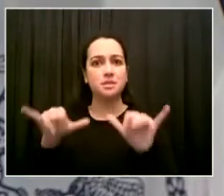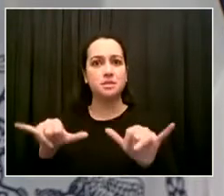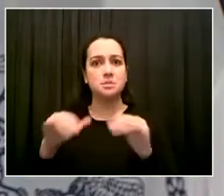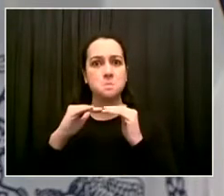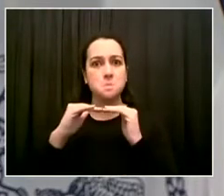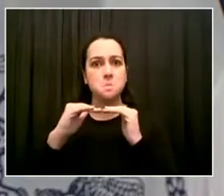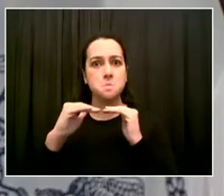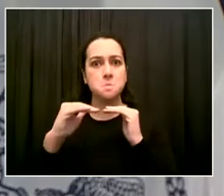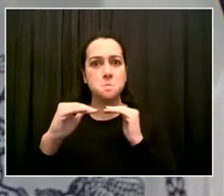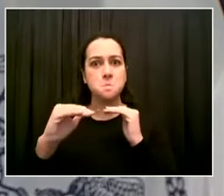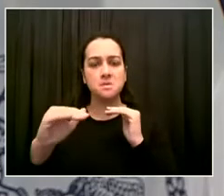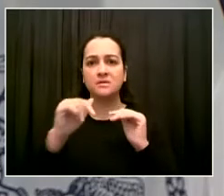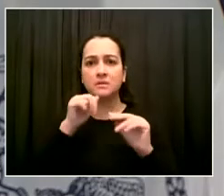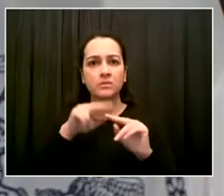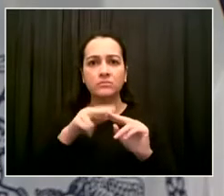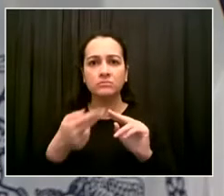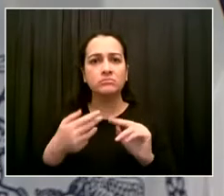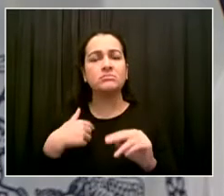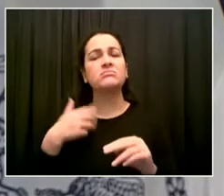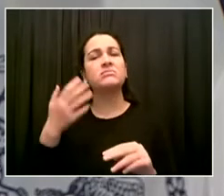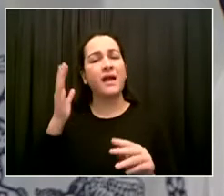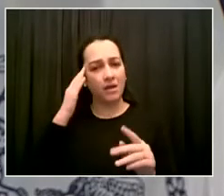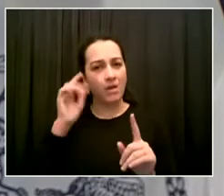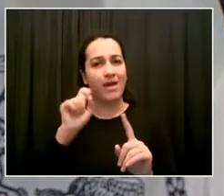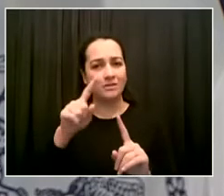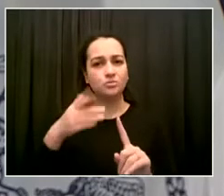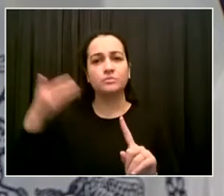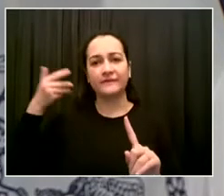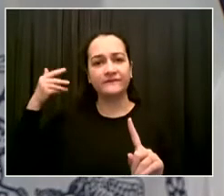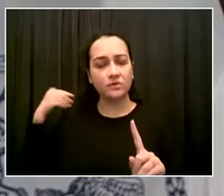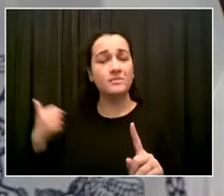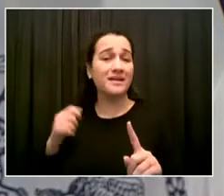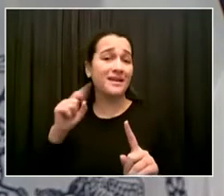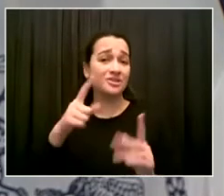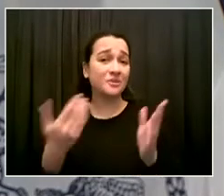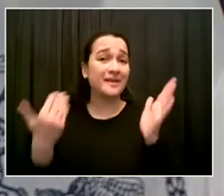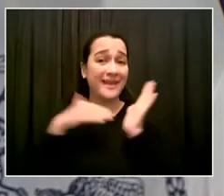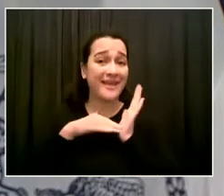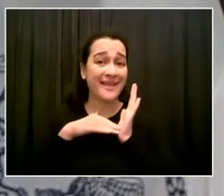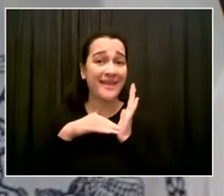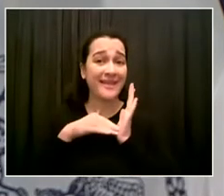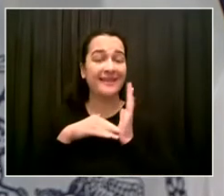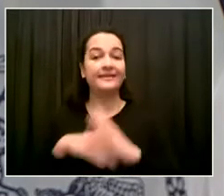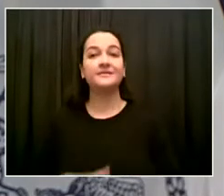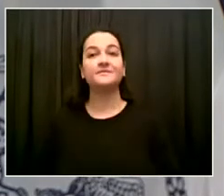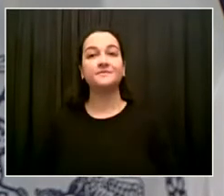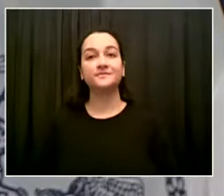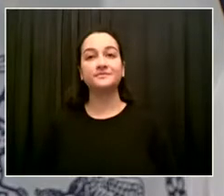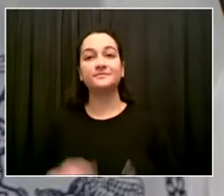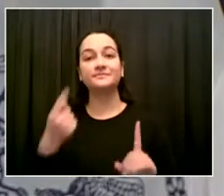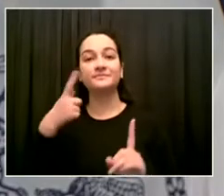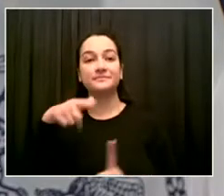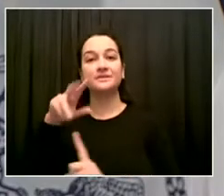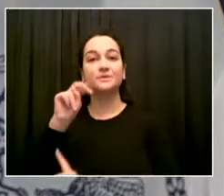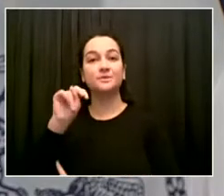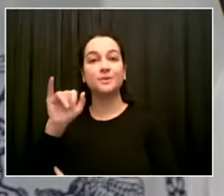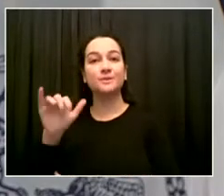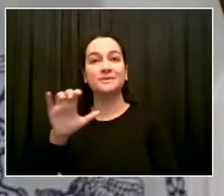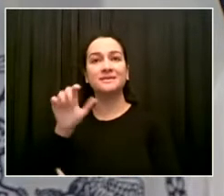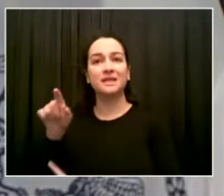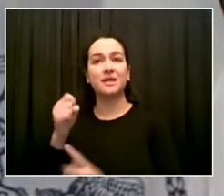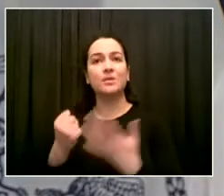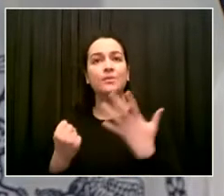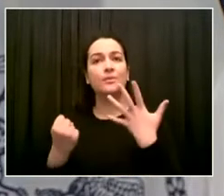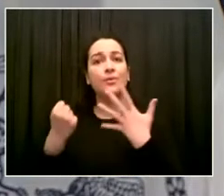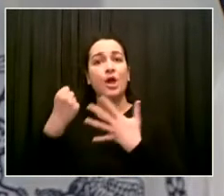the city's priorities shifted toward really caring about hospitalization and